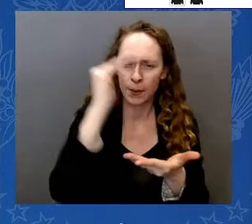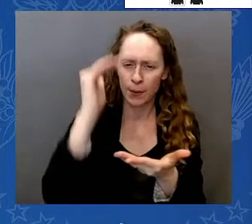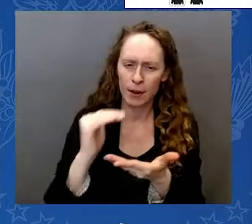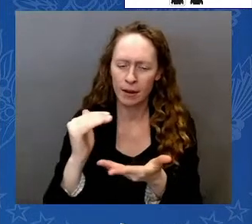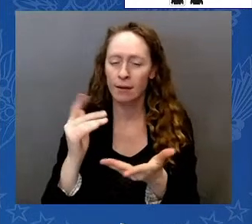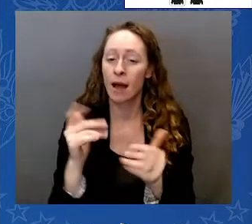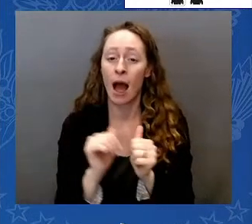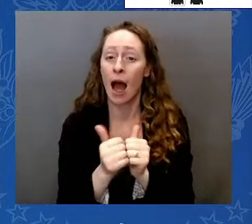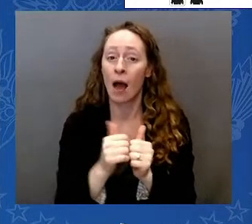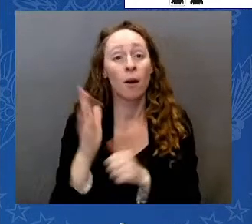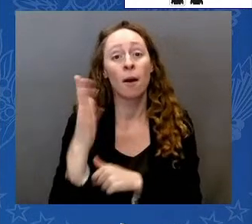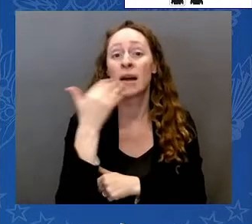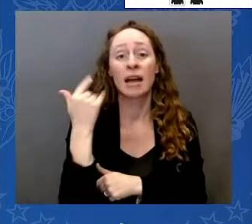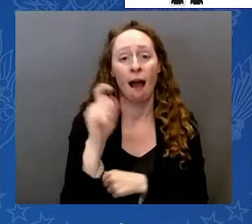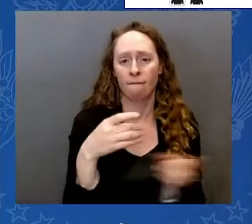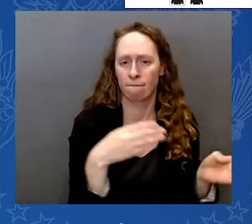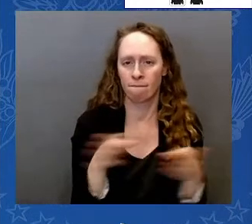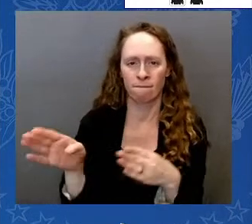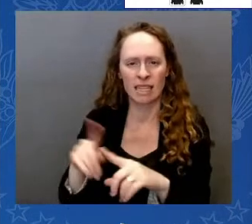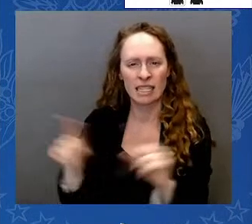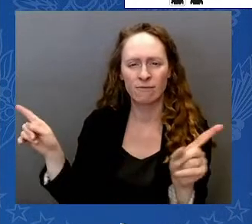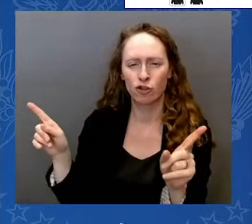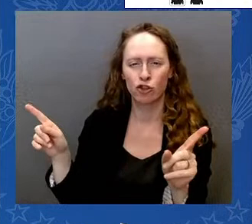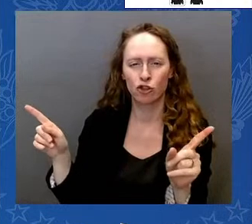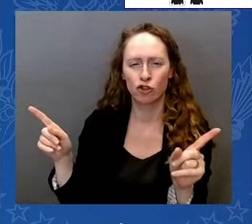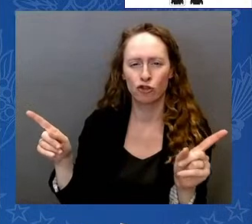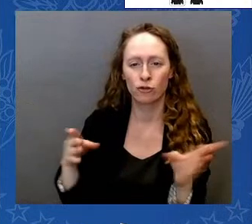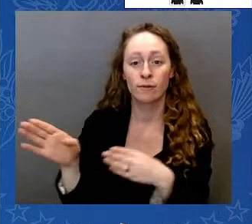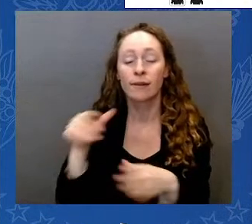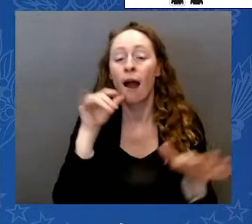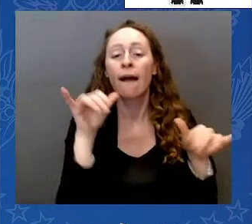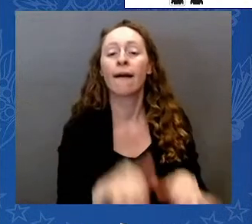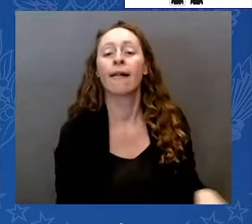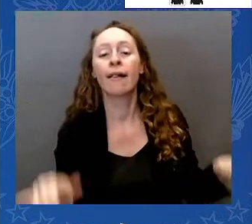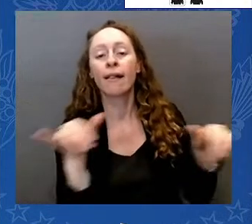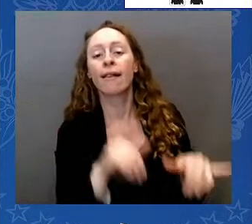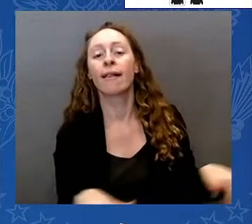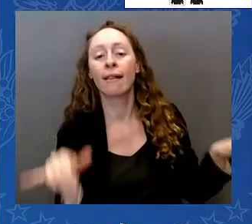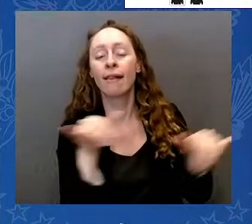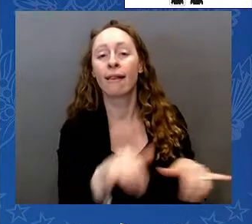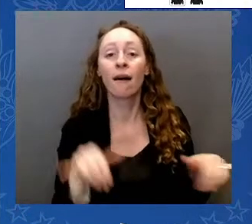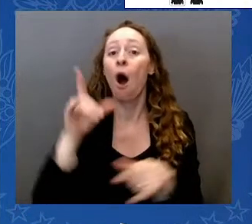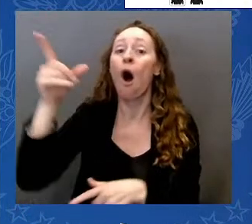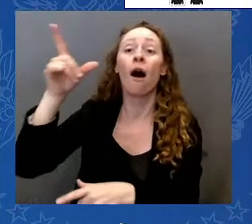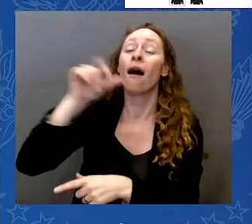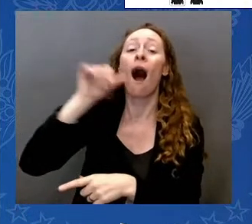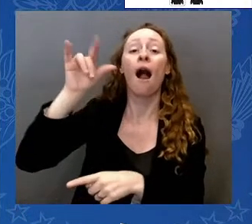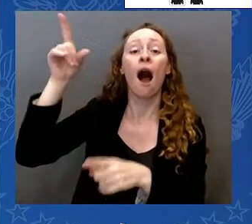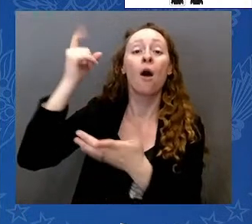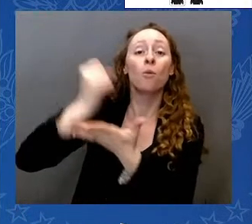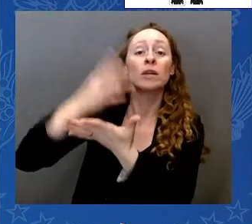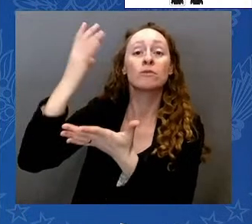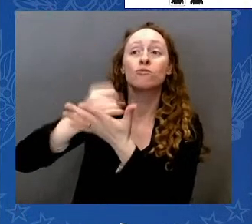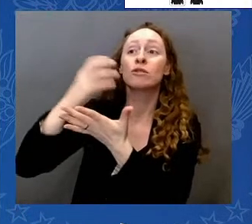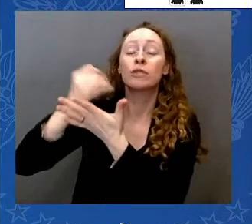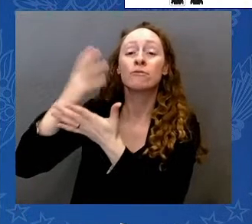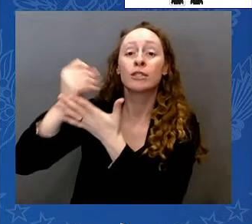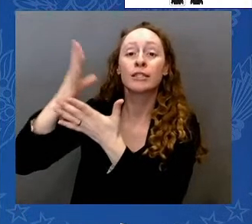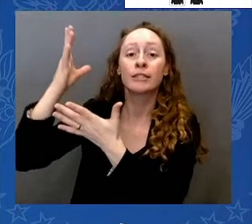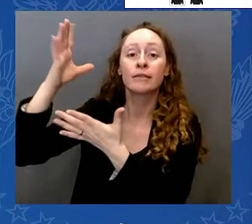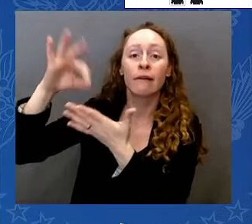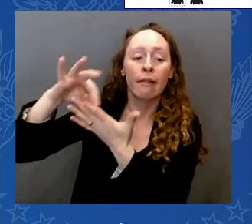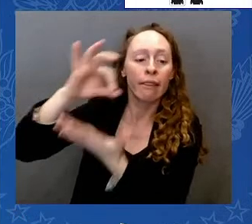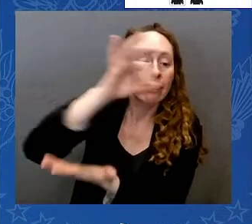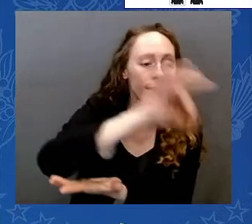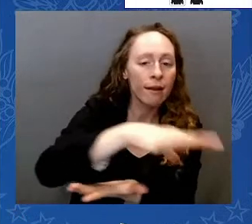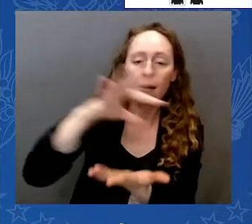Claymont, trickle down. This is an economy built on building from the middle out and the bottom up, not from the top down.